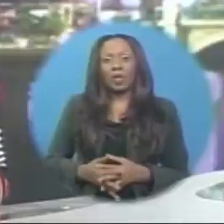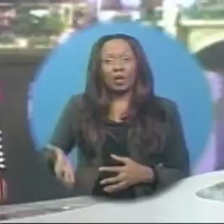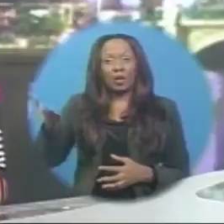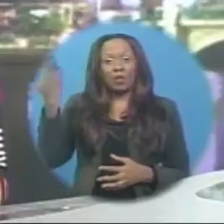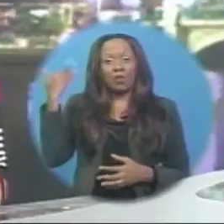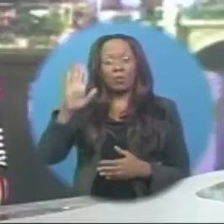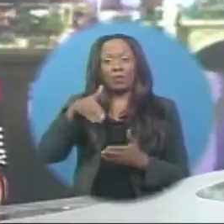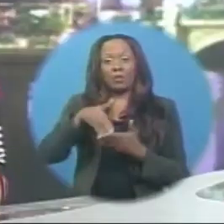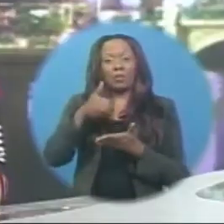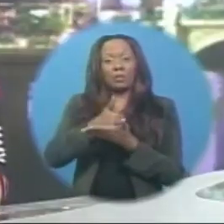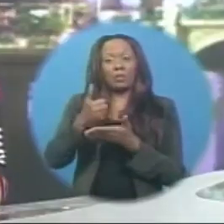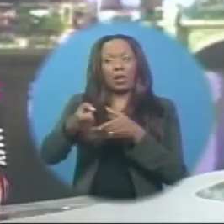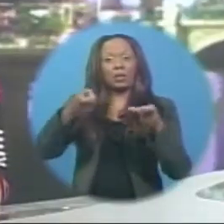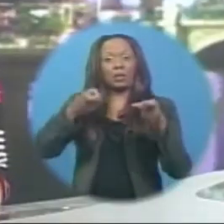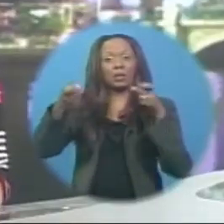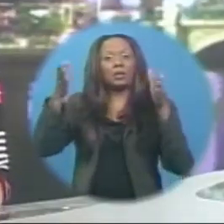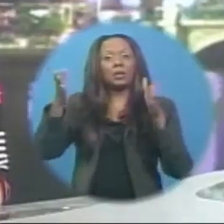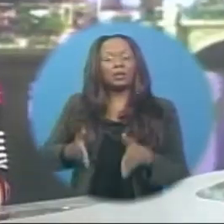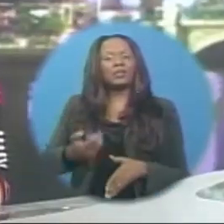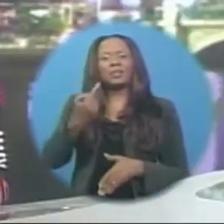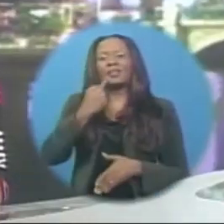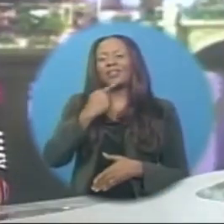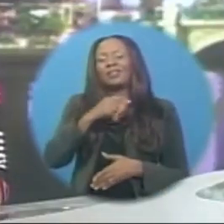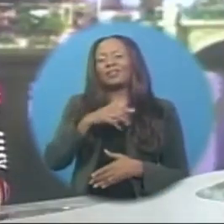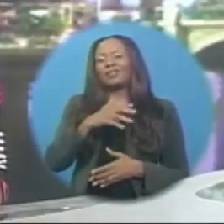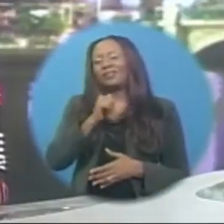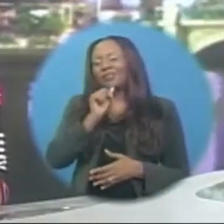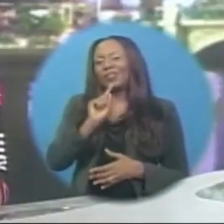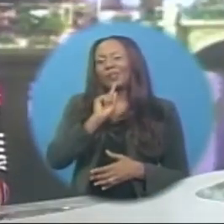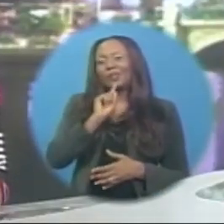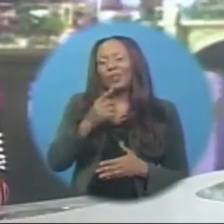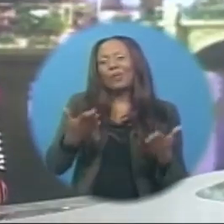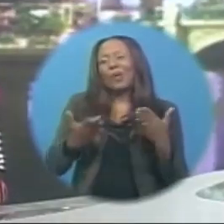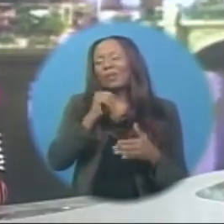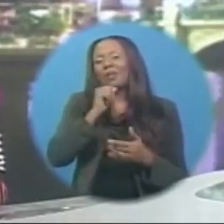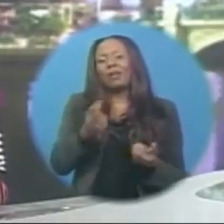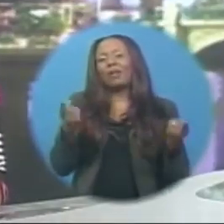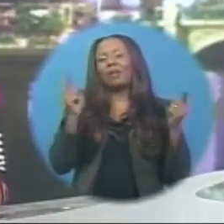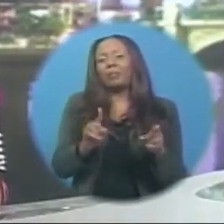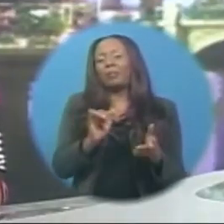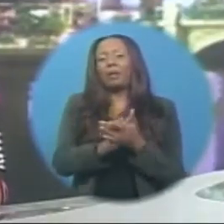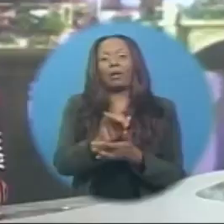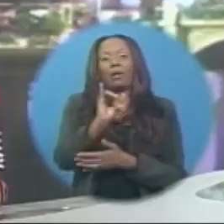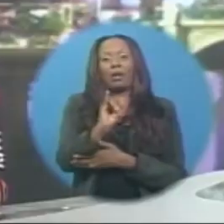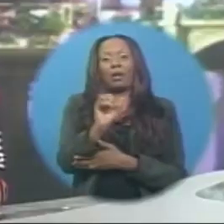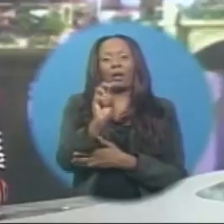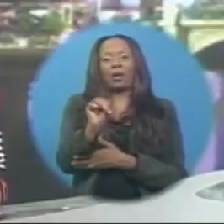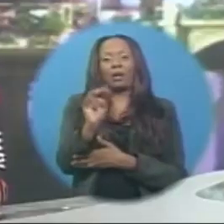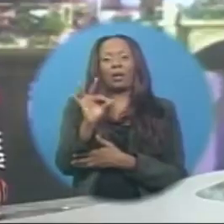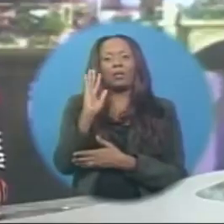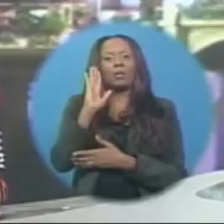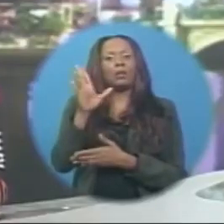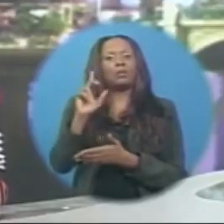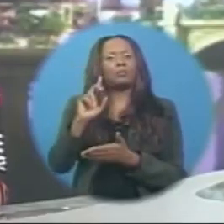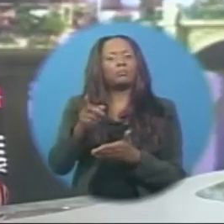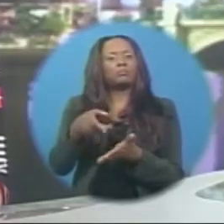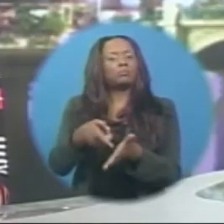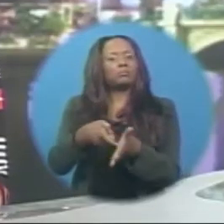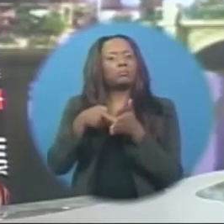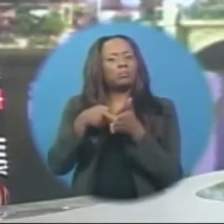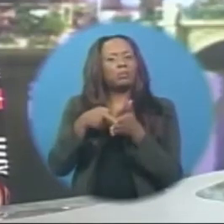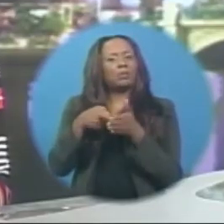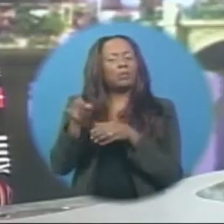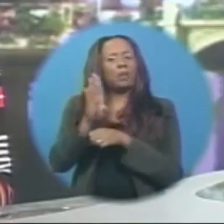Former Central Bank Governor Dr. Delal Worrell says it is unlikely that the International Monetary Fund would require Barbados to devalue